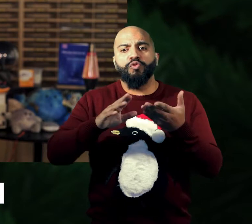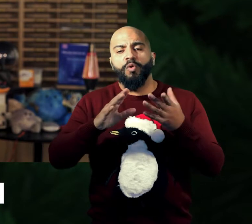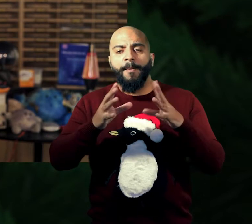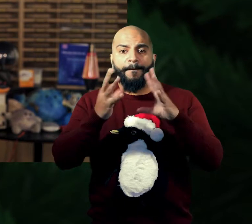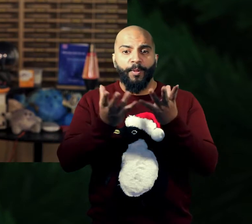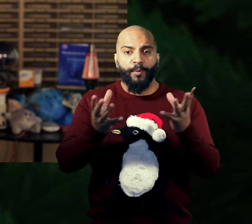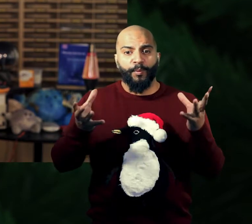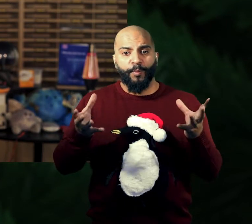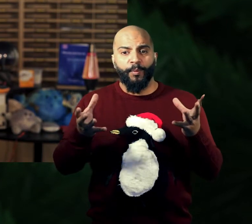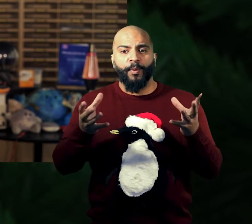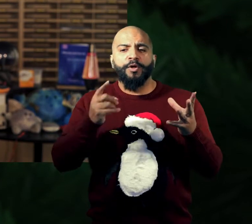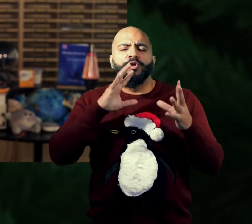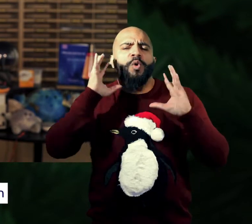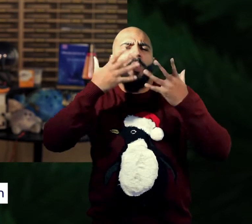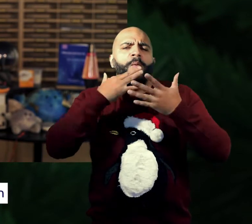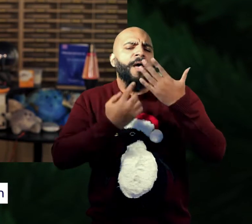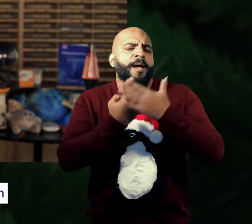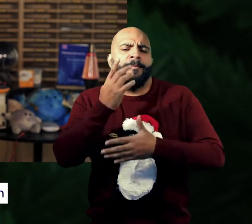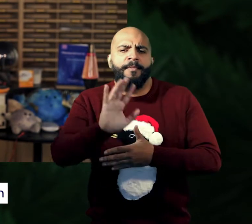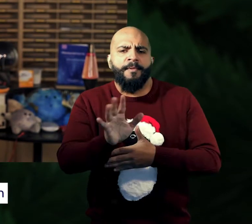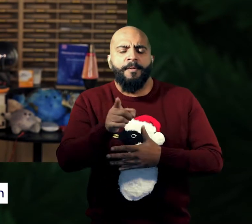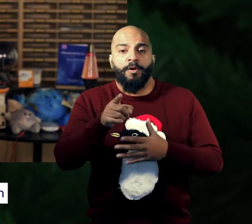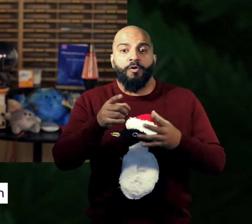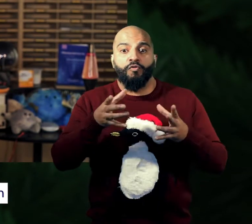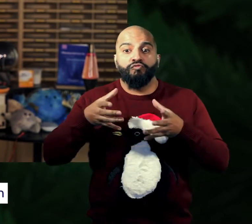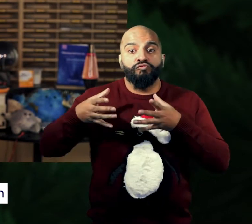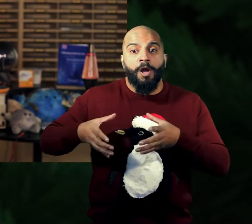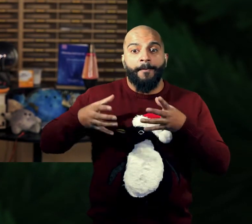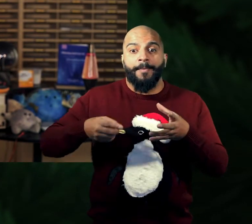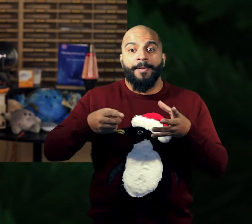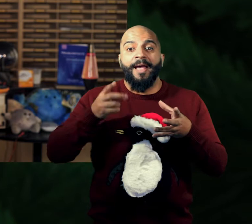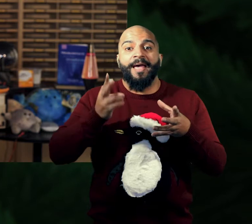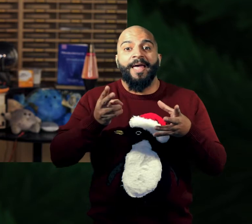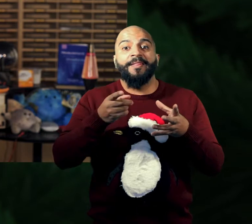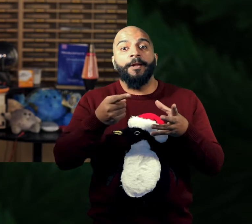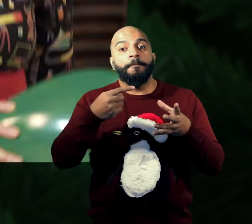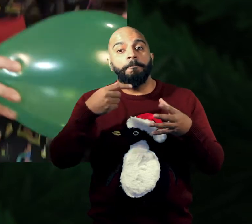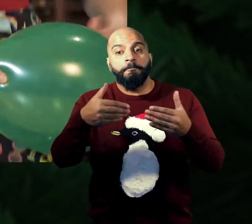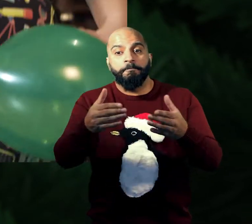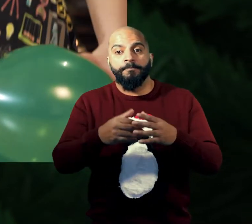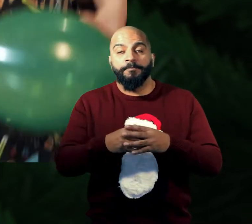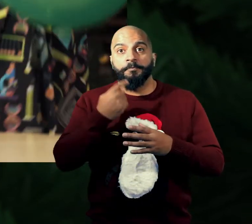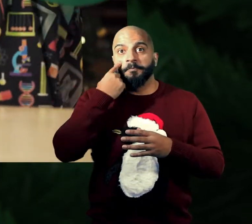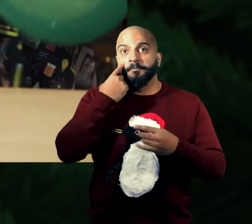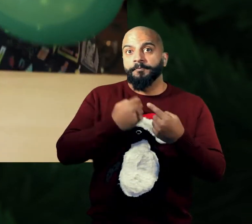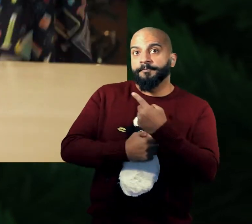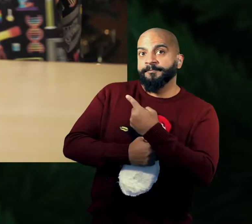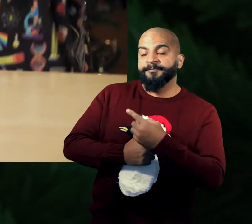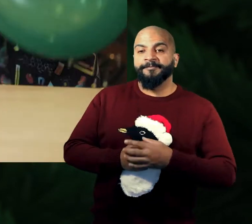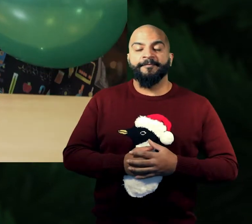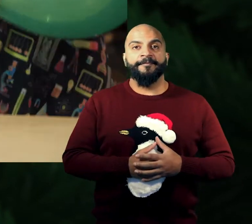the balloon. Don't worry if it does happen, just rub the balloon to charge it again and off you go.